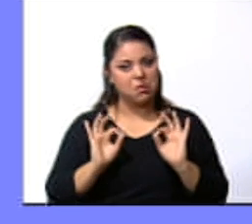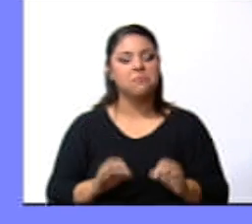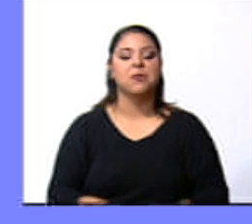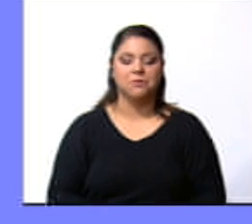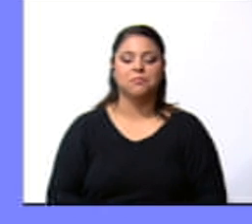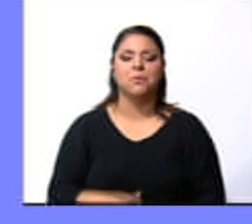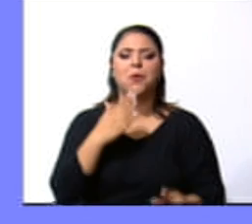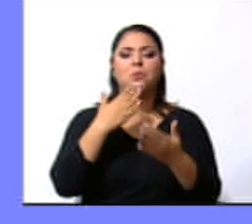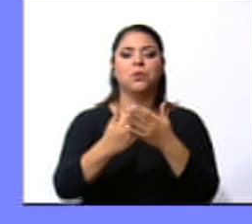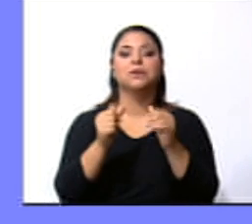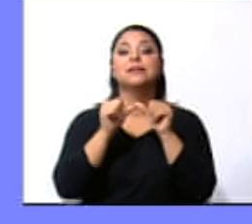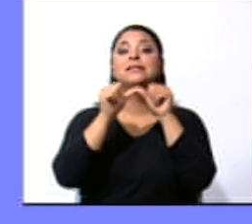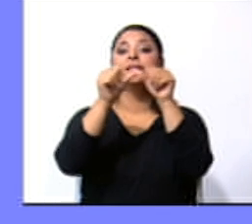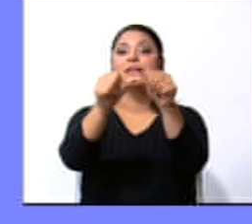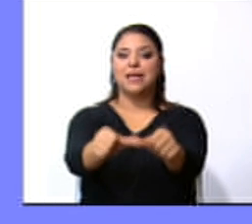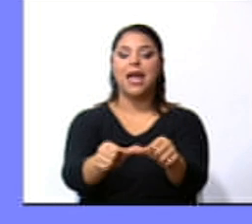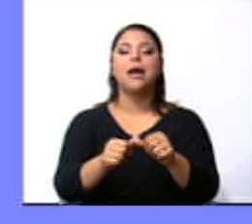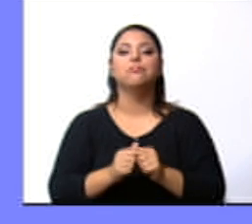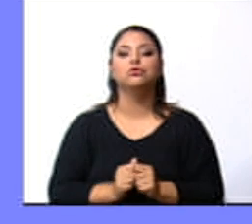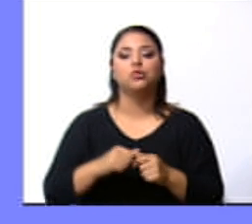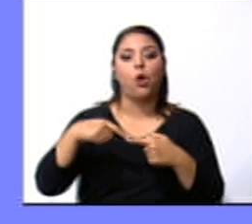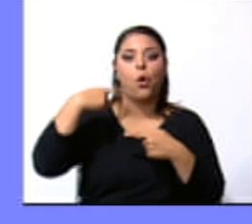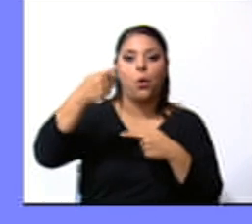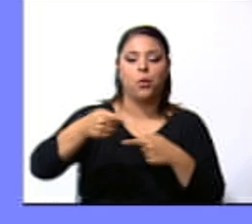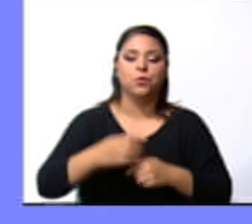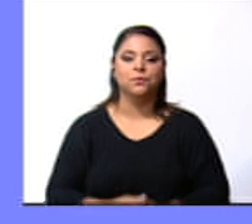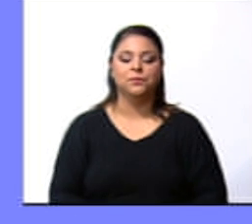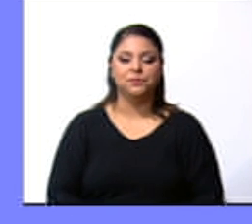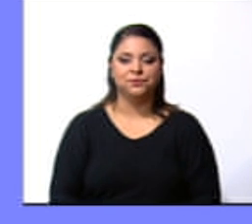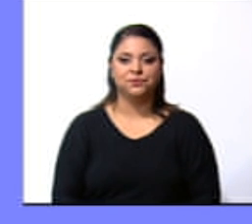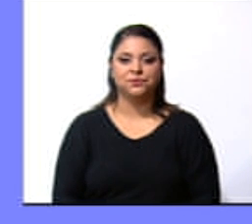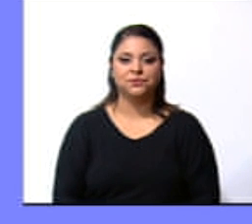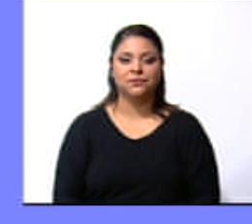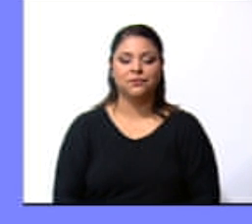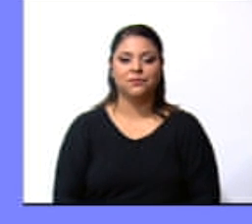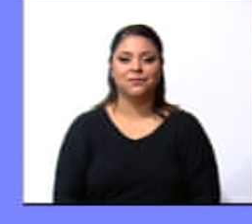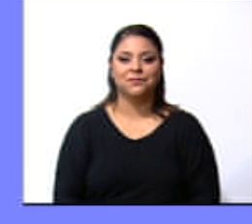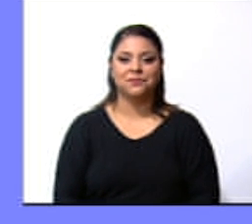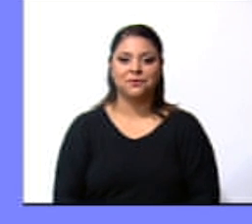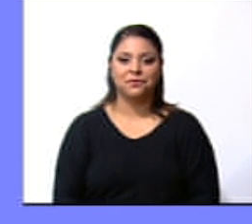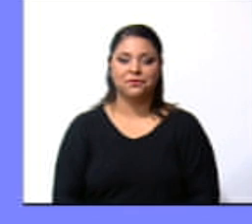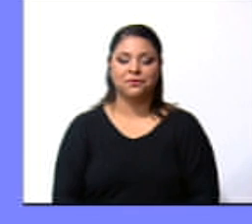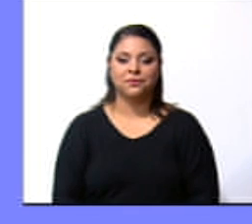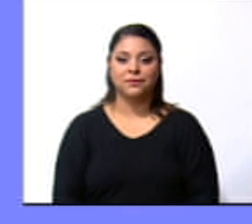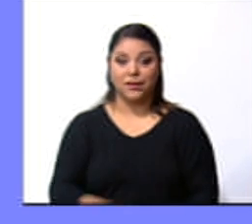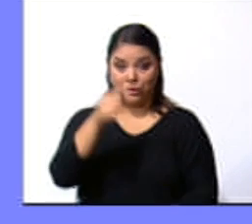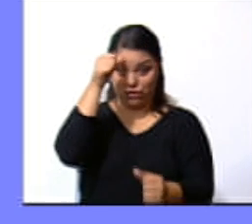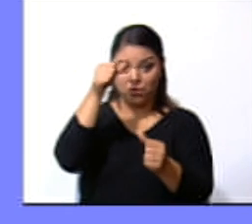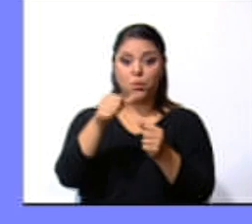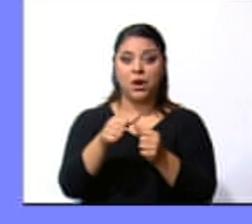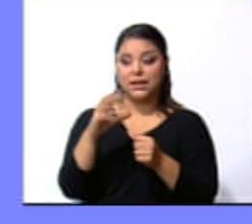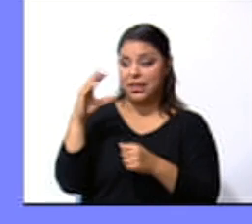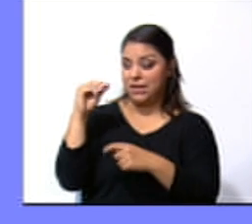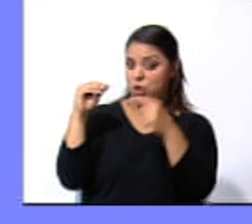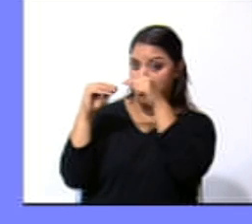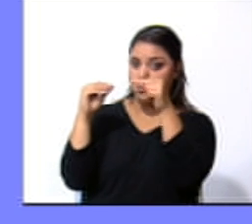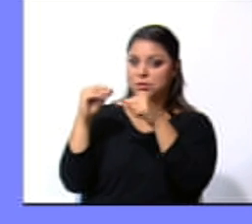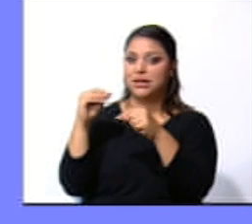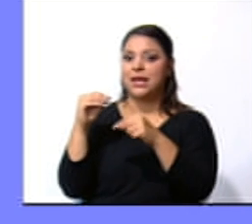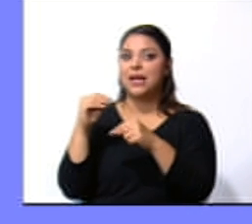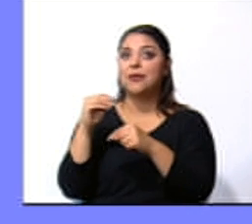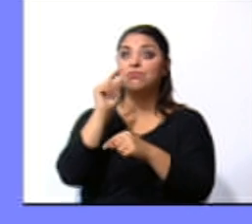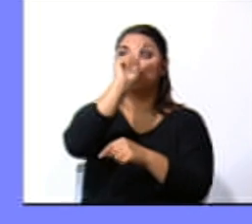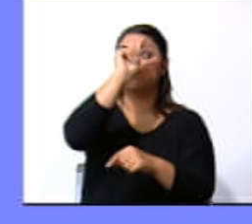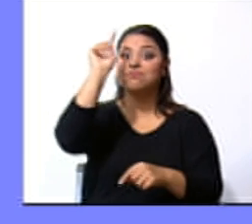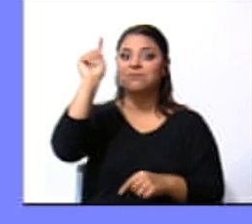continue with the next one, okay? Let's continue with the next one. Remember, Osvaldo, to press the